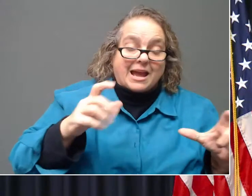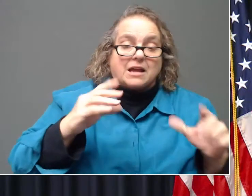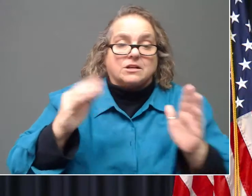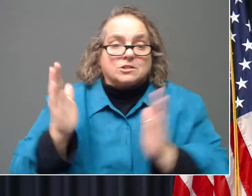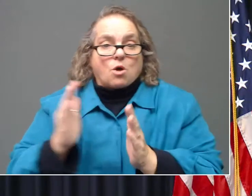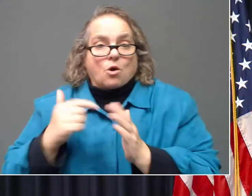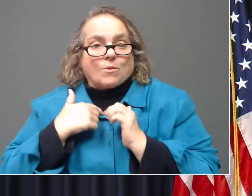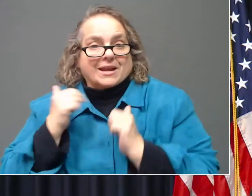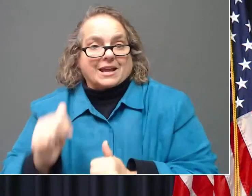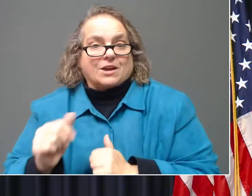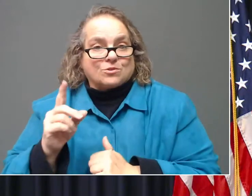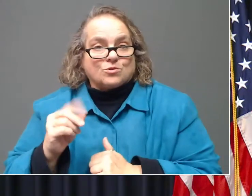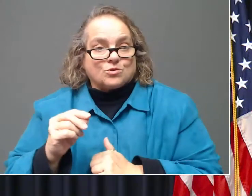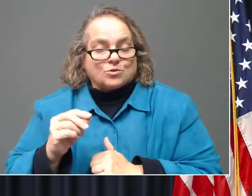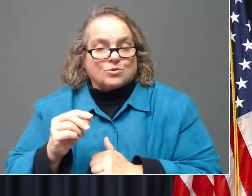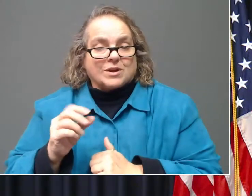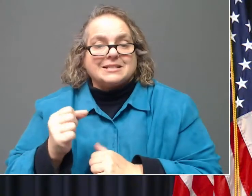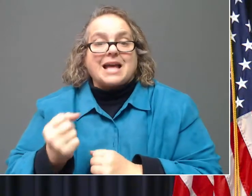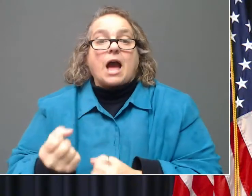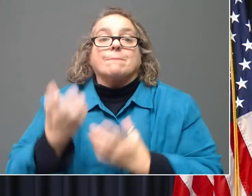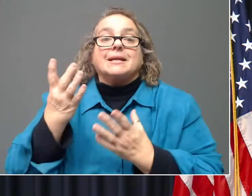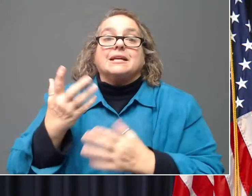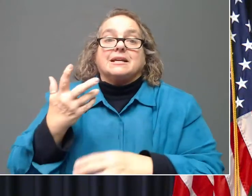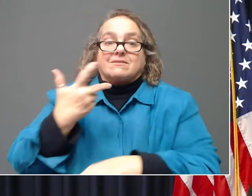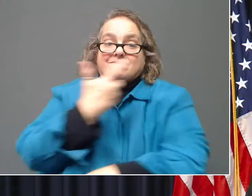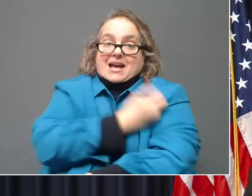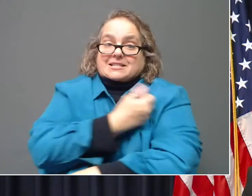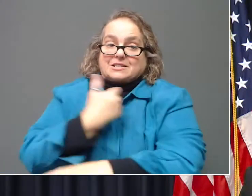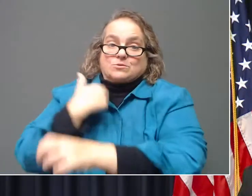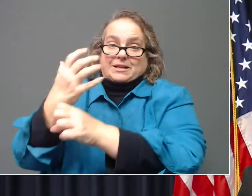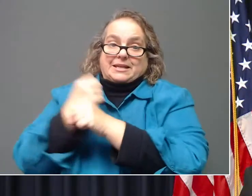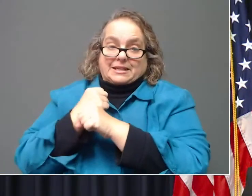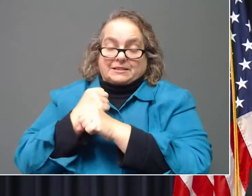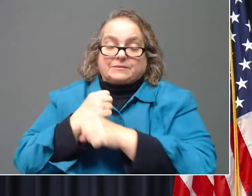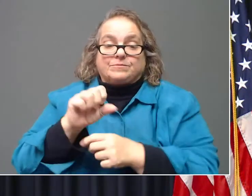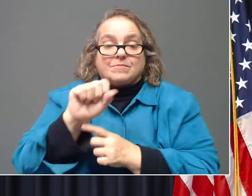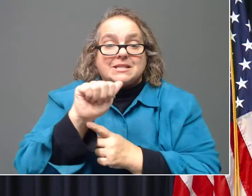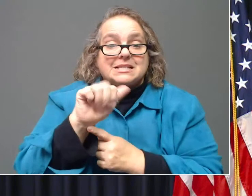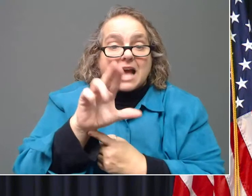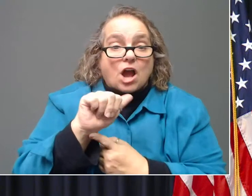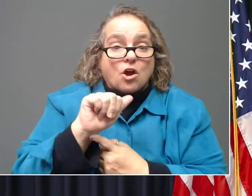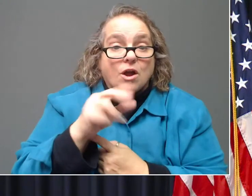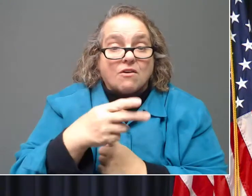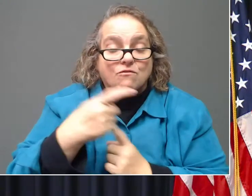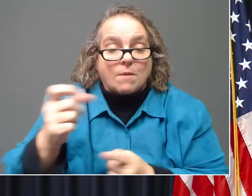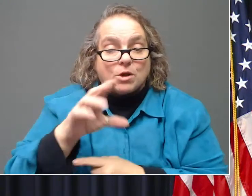is quantity we receive. Sarah Ladd from the Courier-Journal.